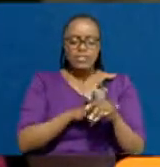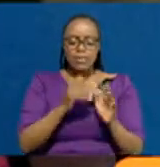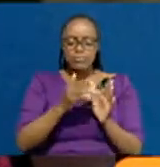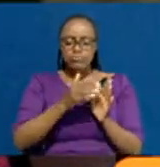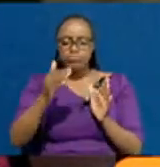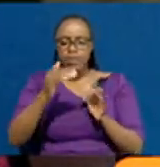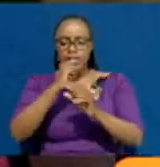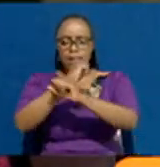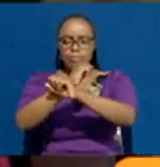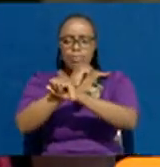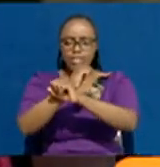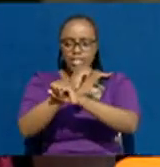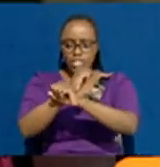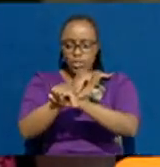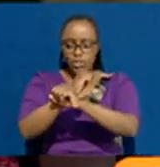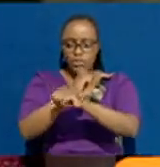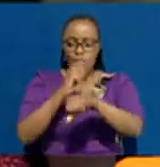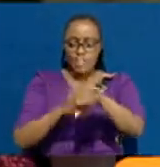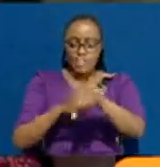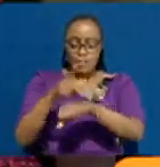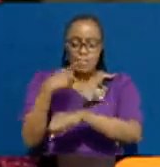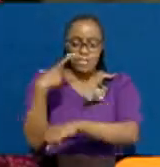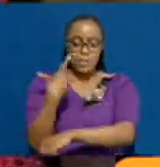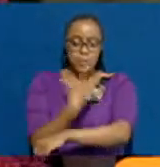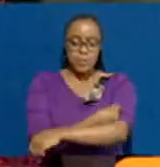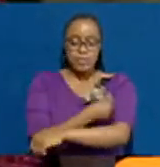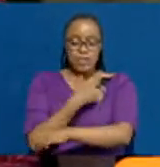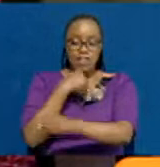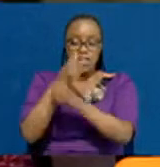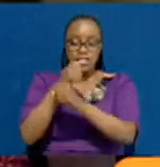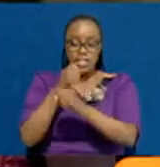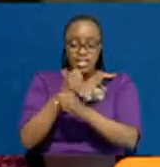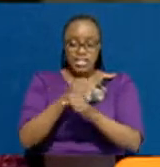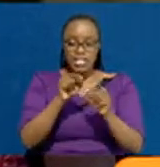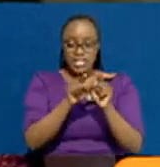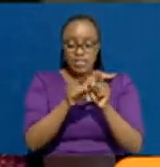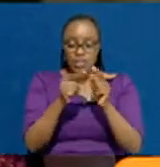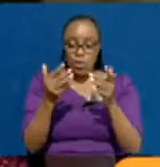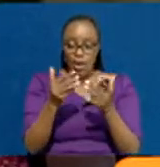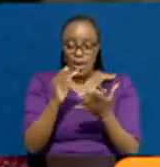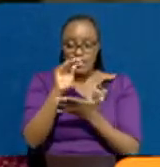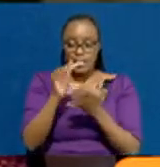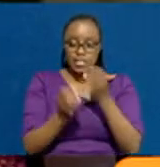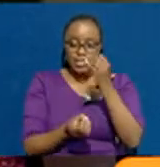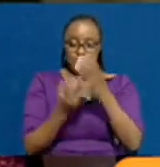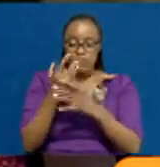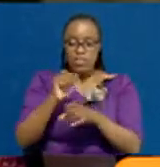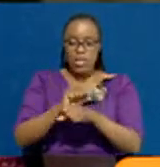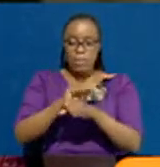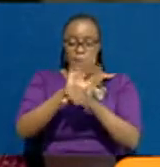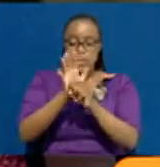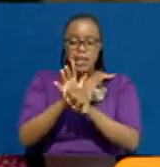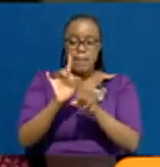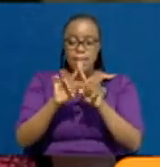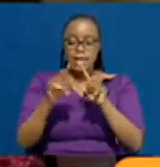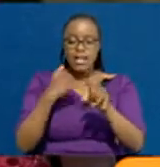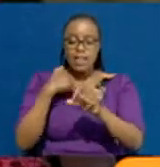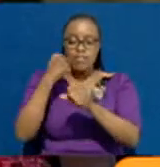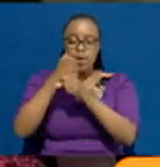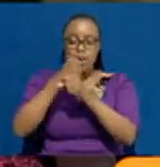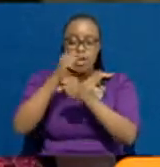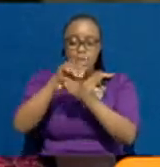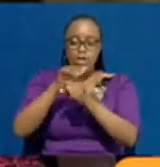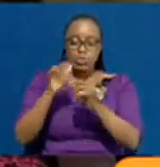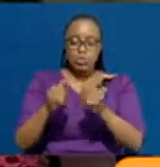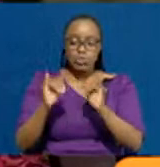protection. So when these vaccines have been deployed, they've really been deployed in the setting of a pandemic, but there's been a lot of work to